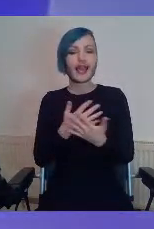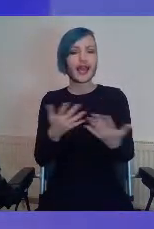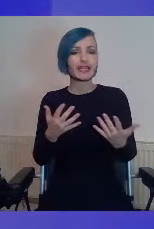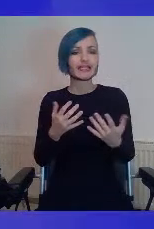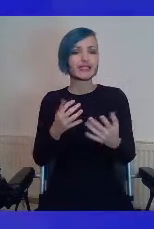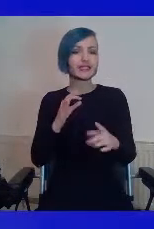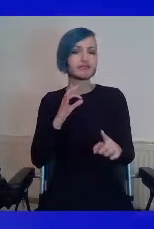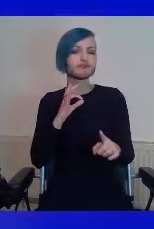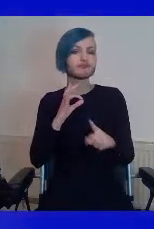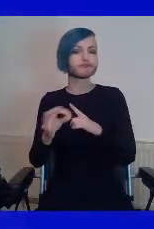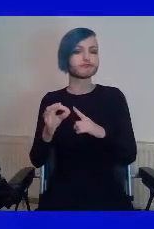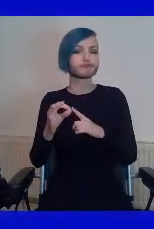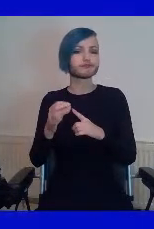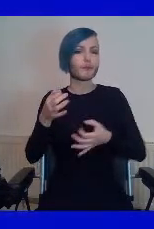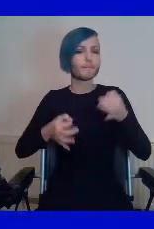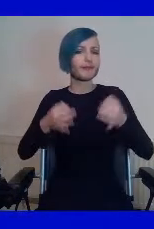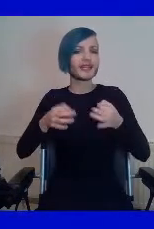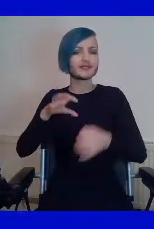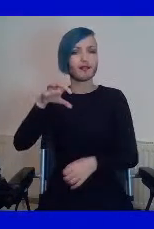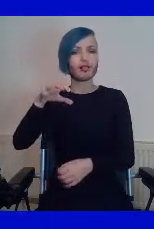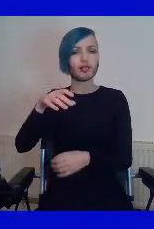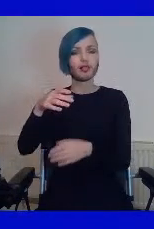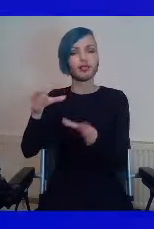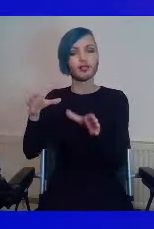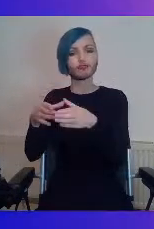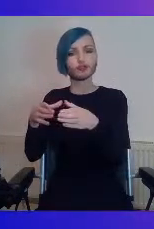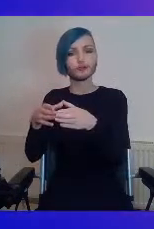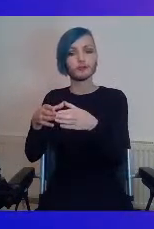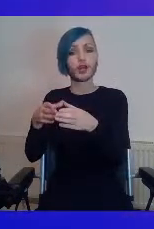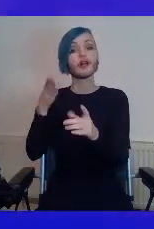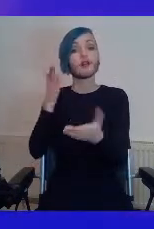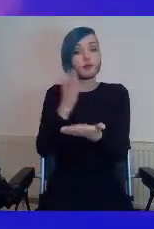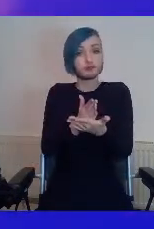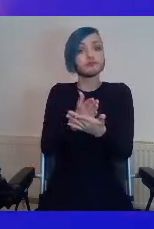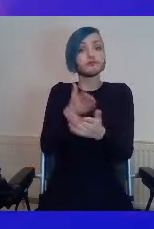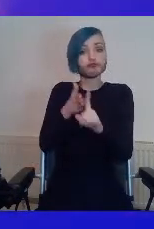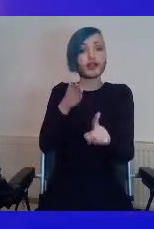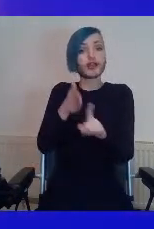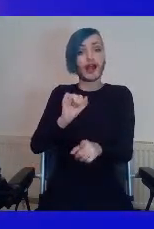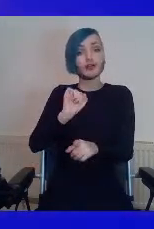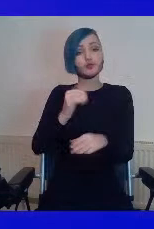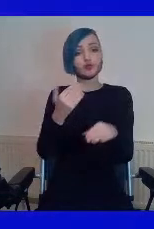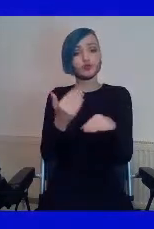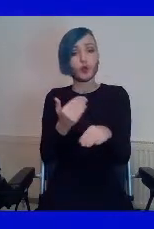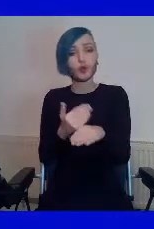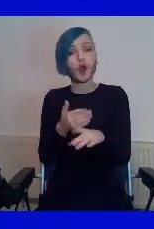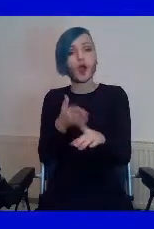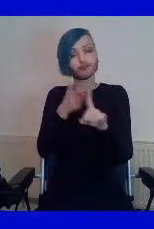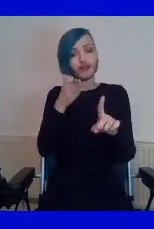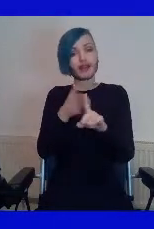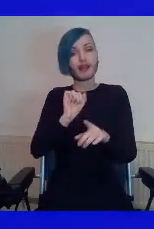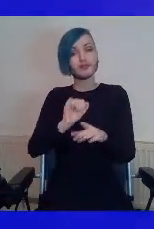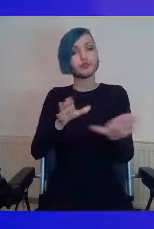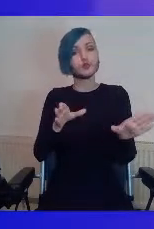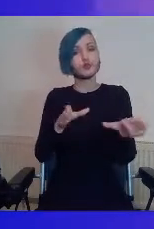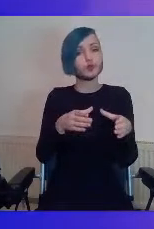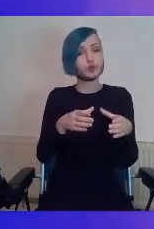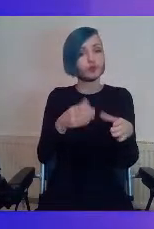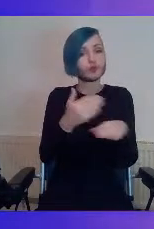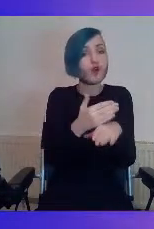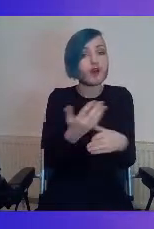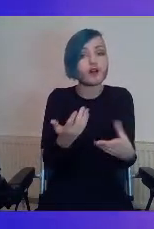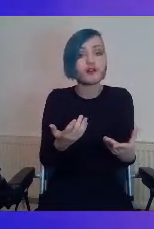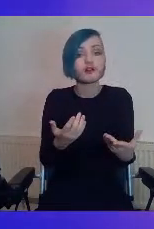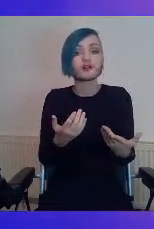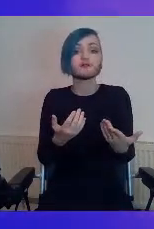do recognize the work that you do and the community that you are part of or allies to in your respective